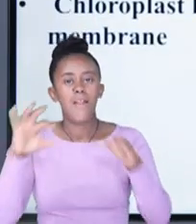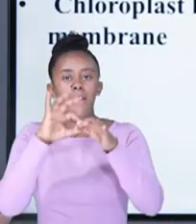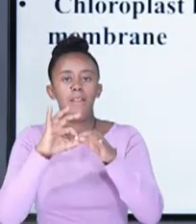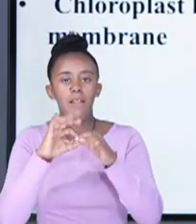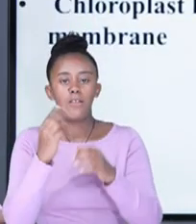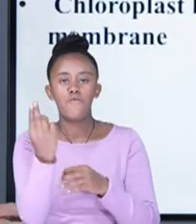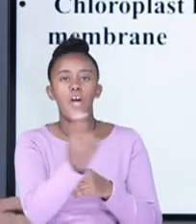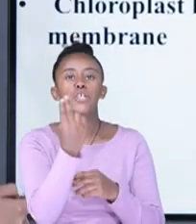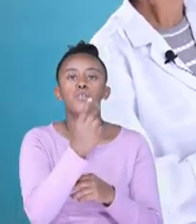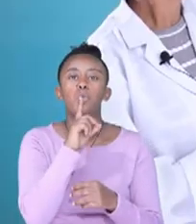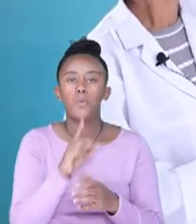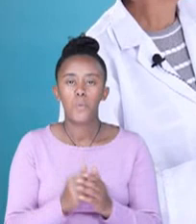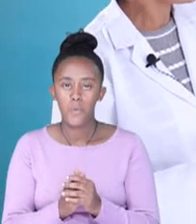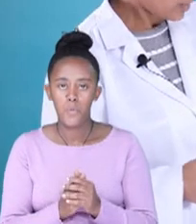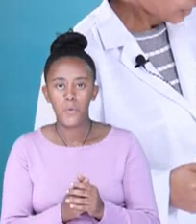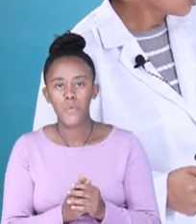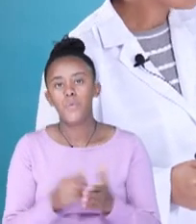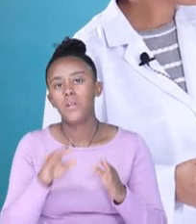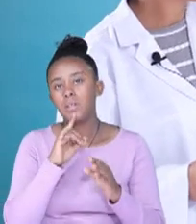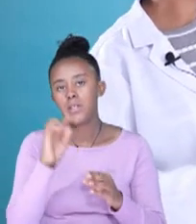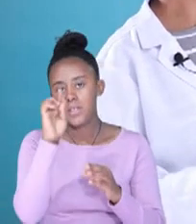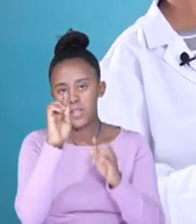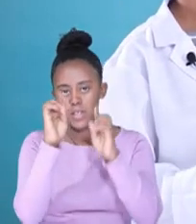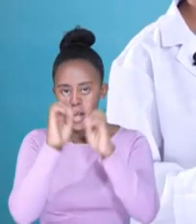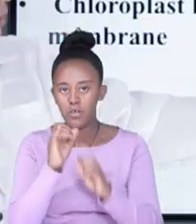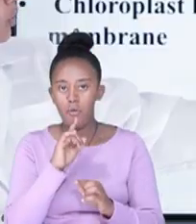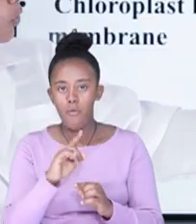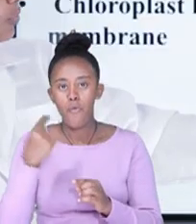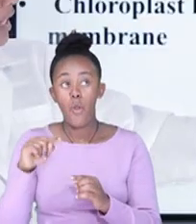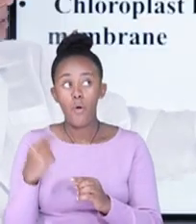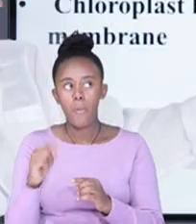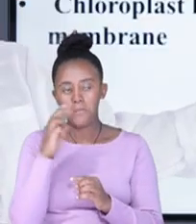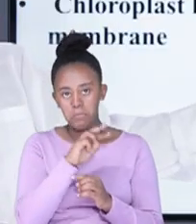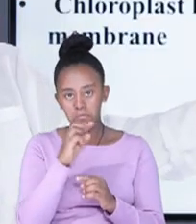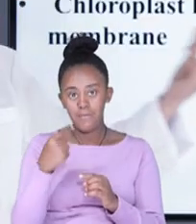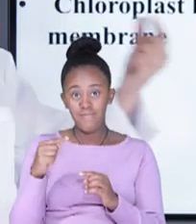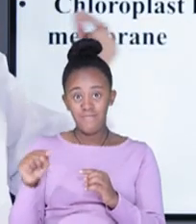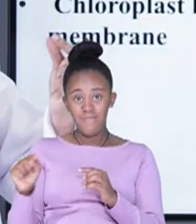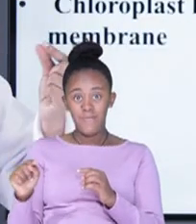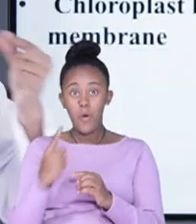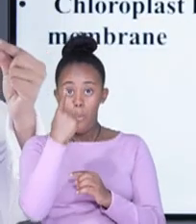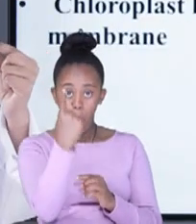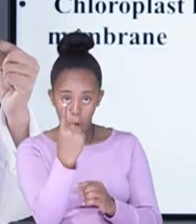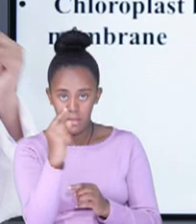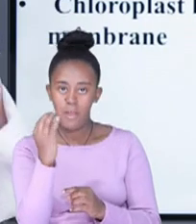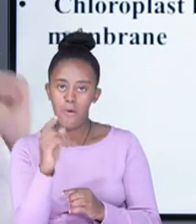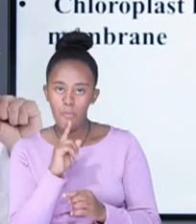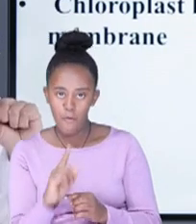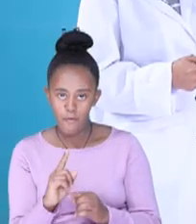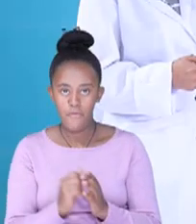with its function. Let's see the structure of chloroplast. The chloroplast, as you know, is one type